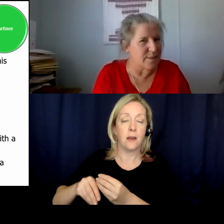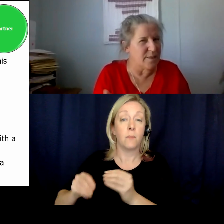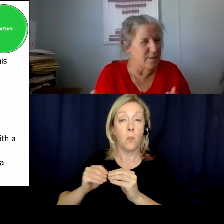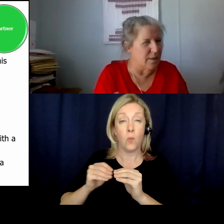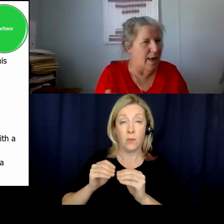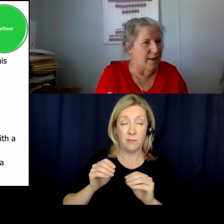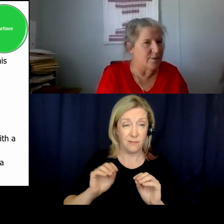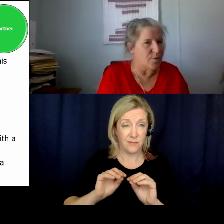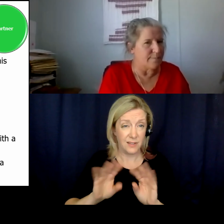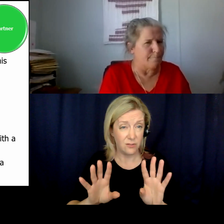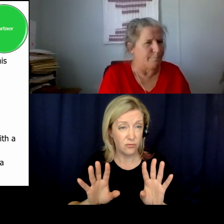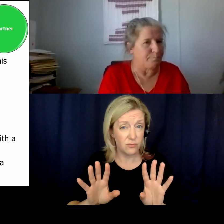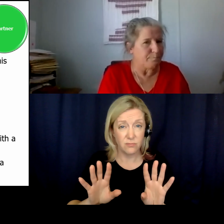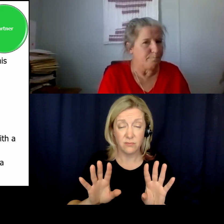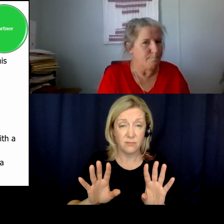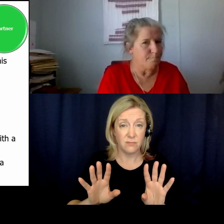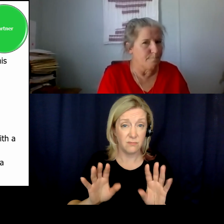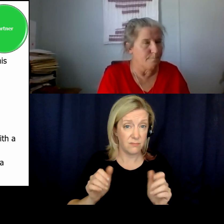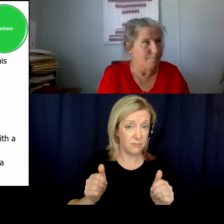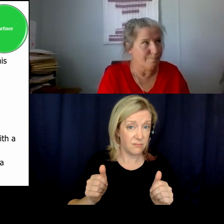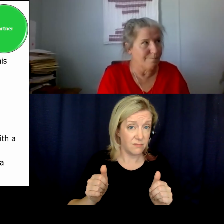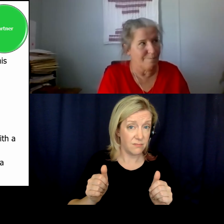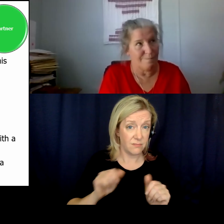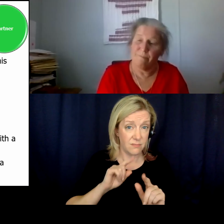that make sense? Did that answer it?